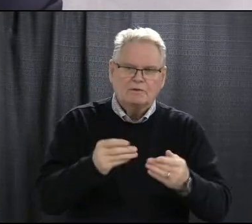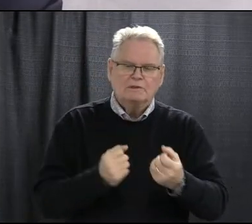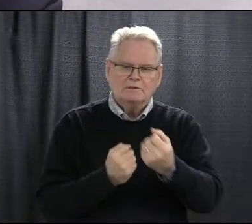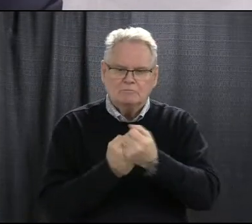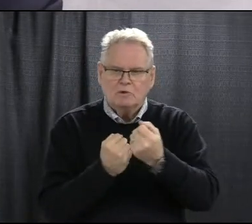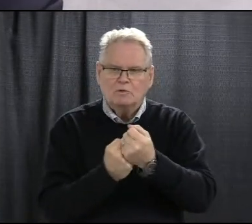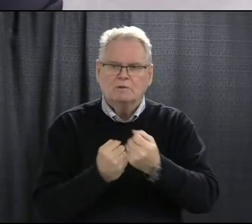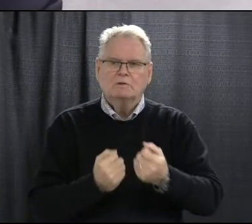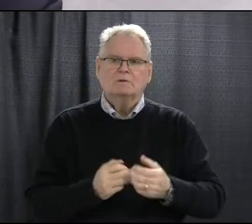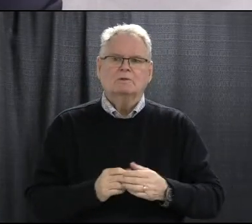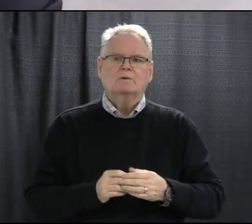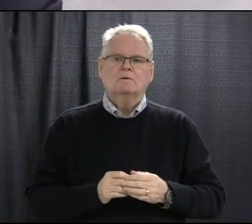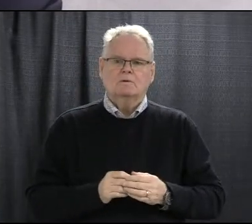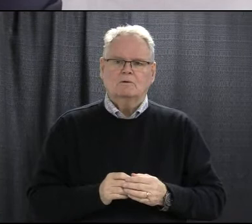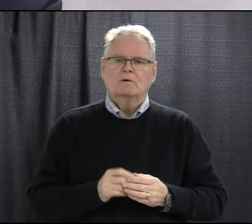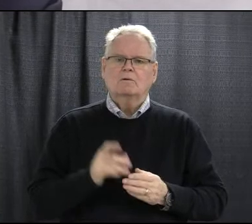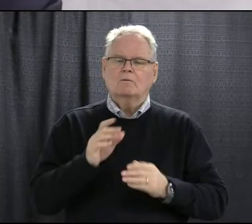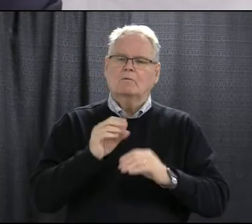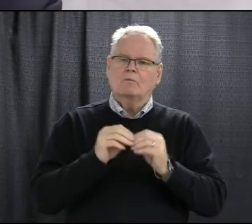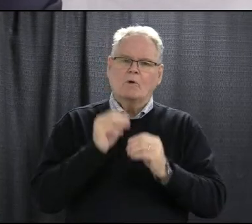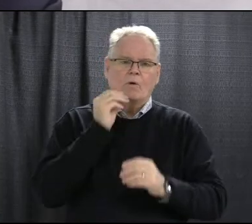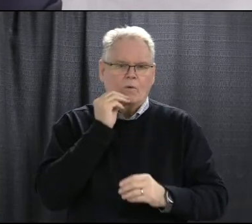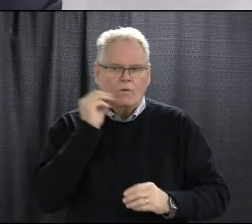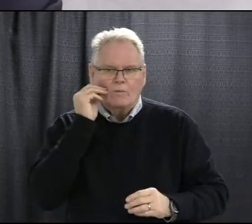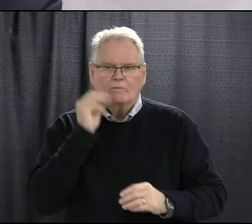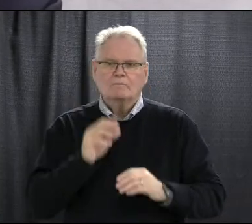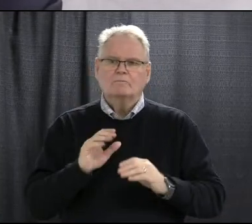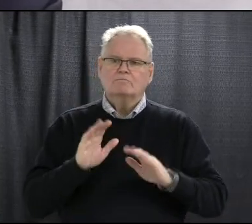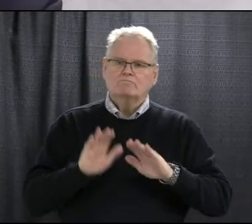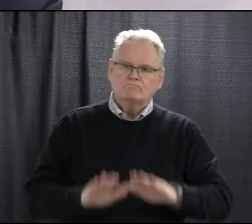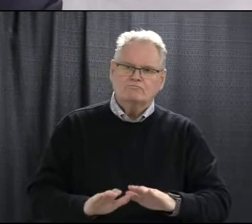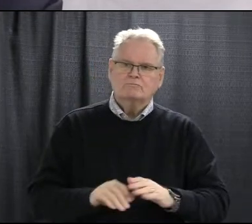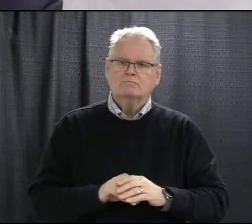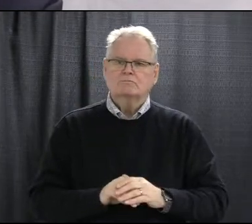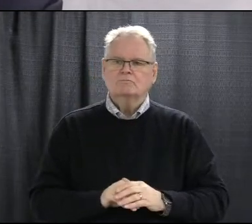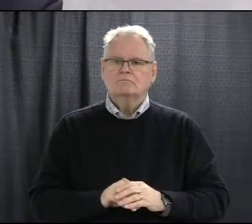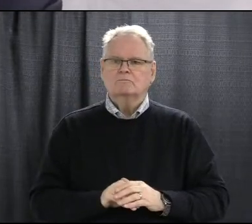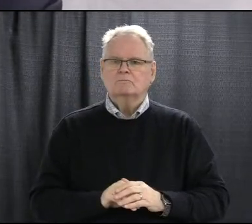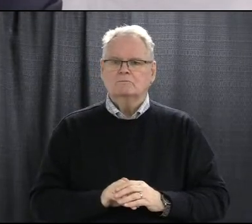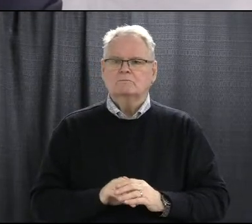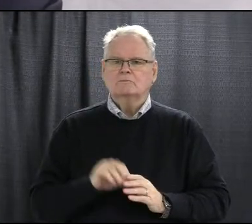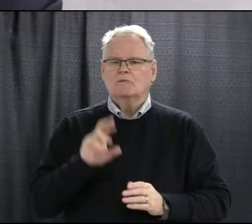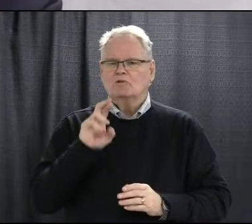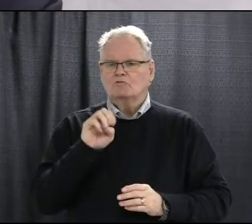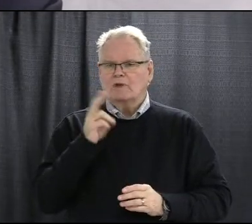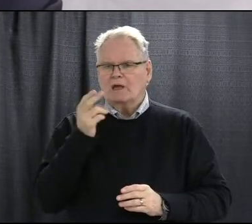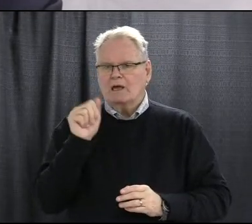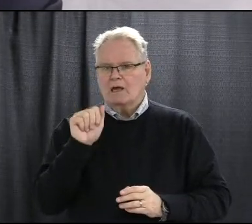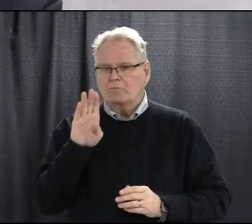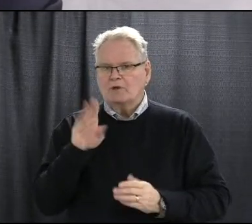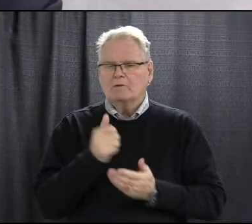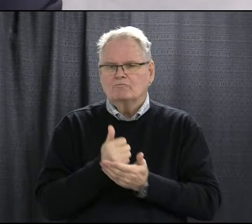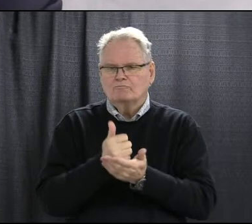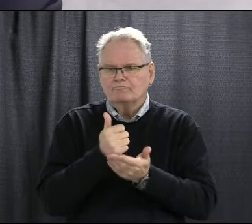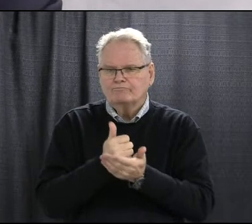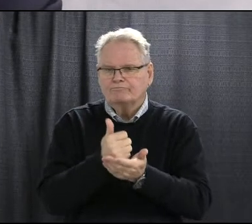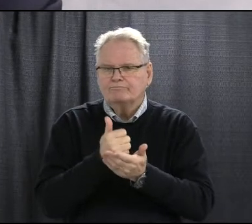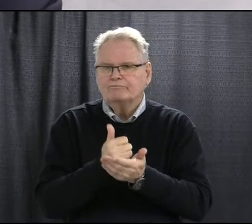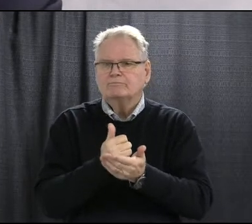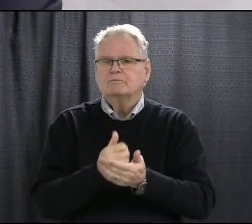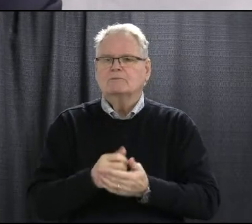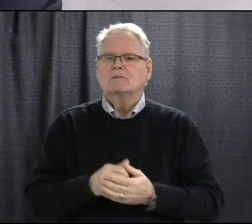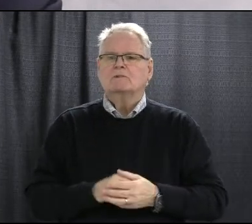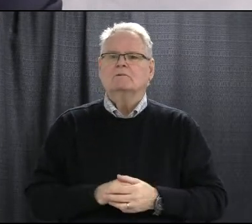homes, and that they also needed rehabilitation care. And married with those 3 major programs was